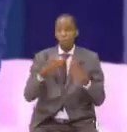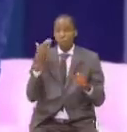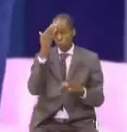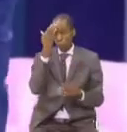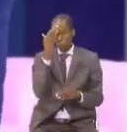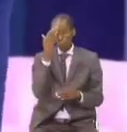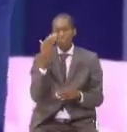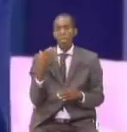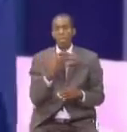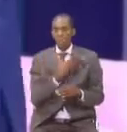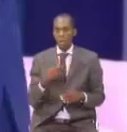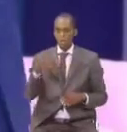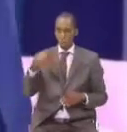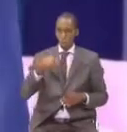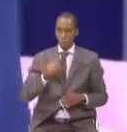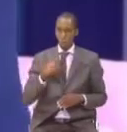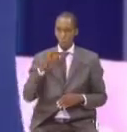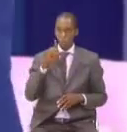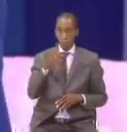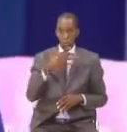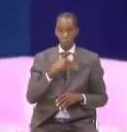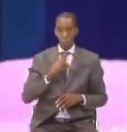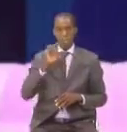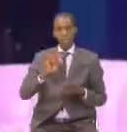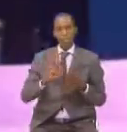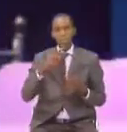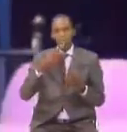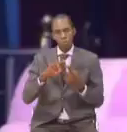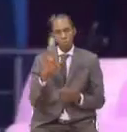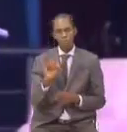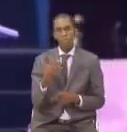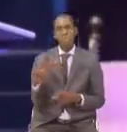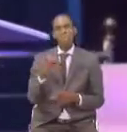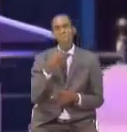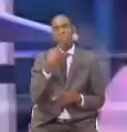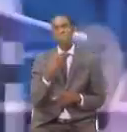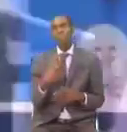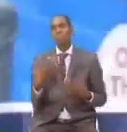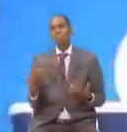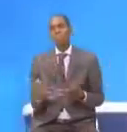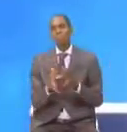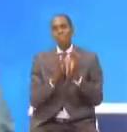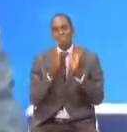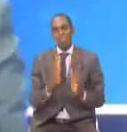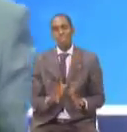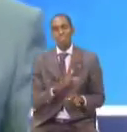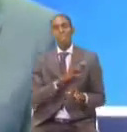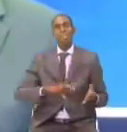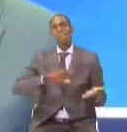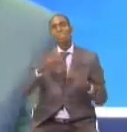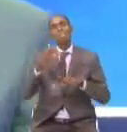need to tell them, you and I ought to tell them, oh, they said Christianity, Christ dying on the cross